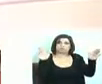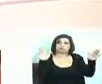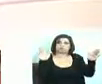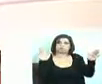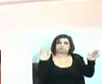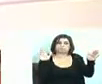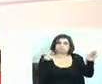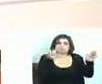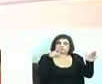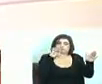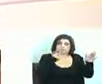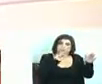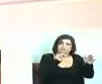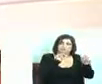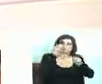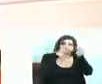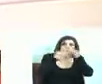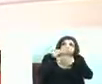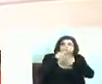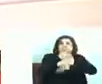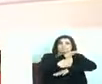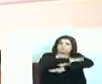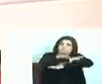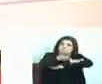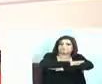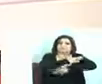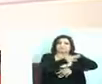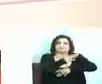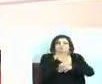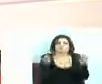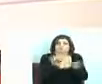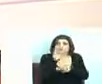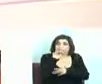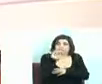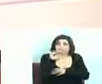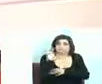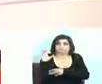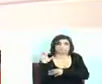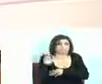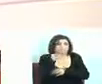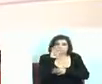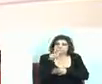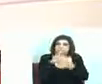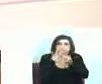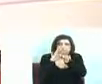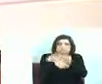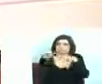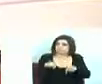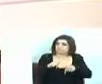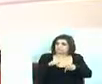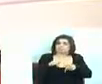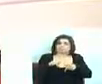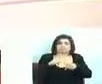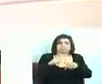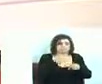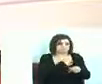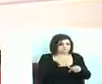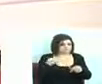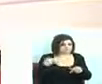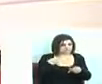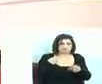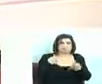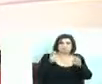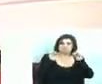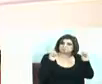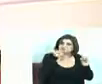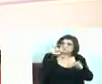an open feast, an open table here at Founders Metropolitan Community Church. It means that you need not belong to this church or any church. Wherever you are physically around the world